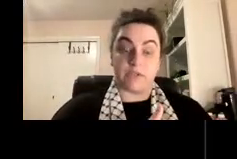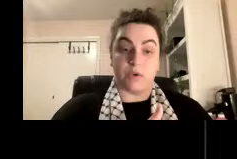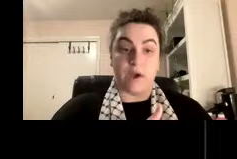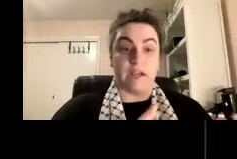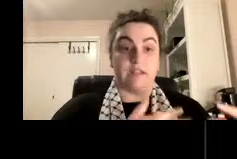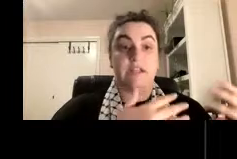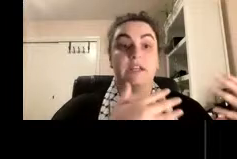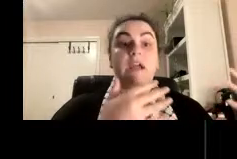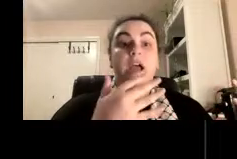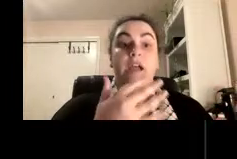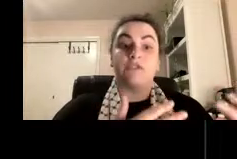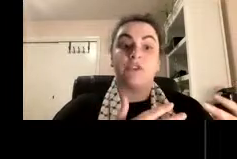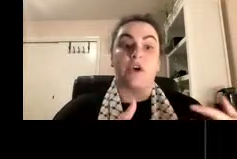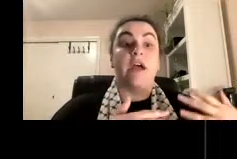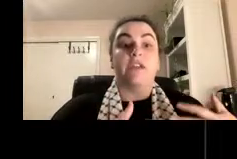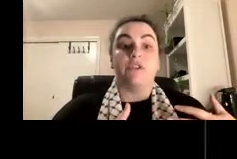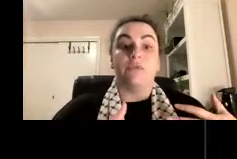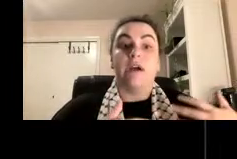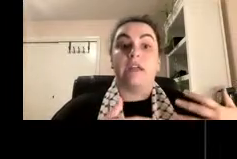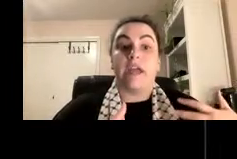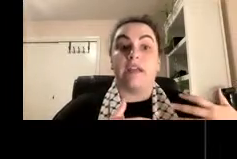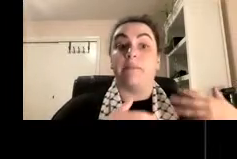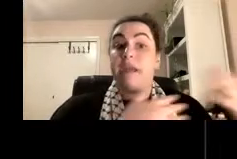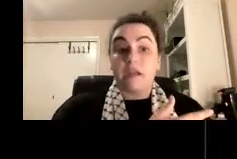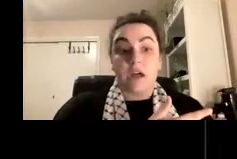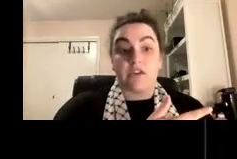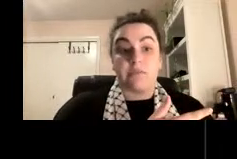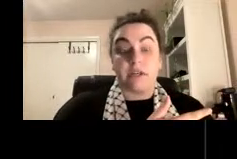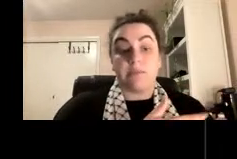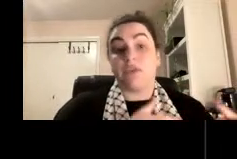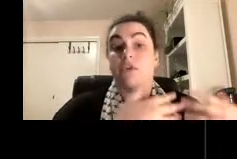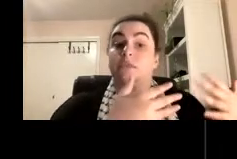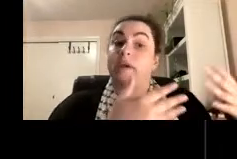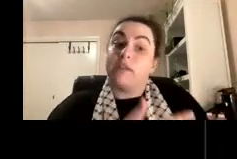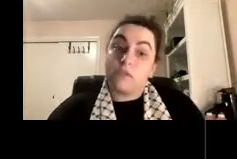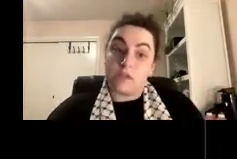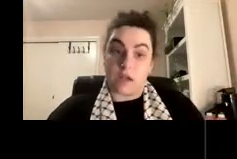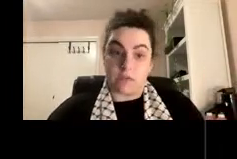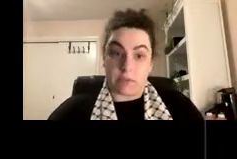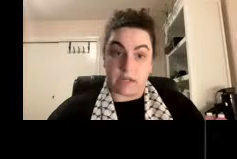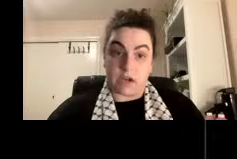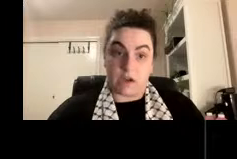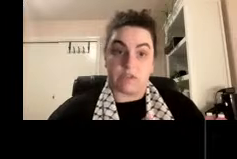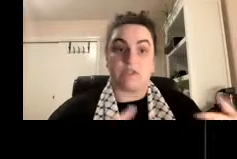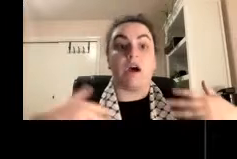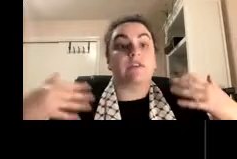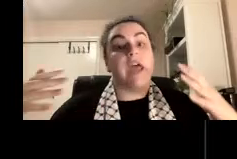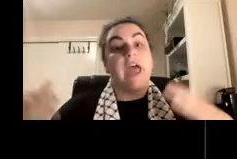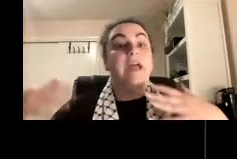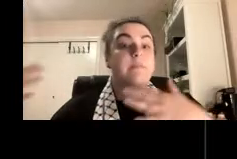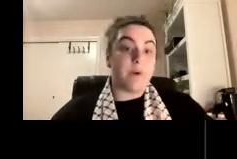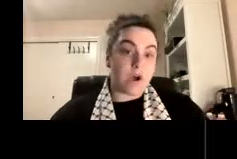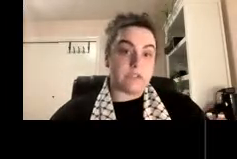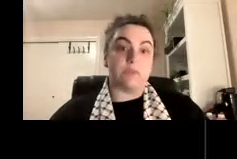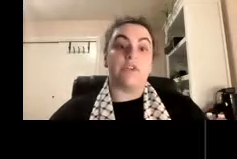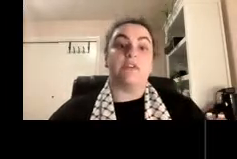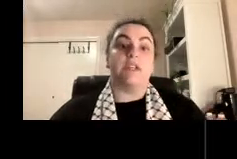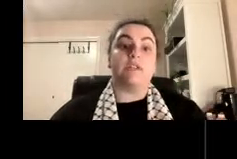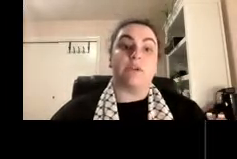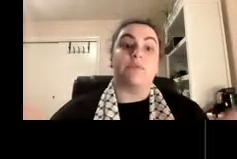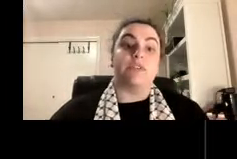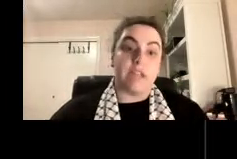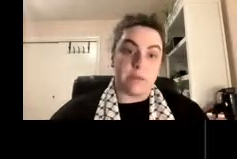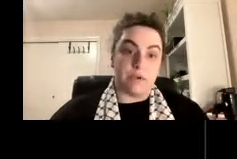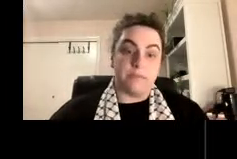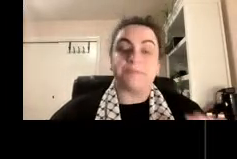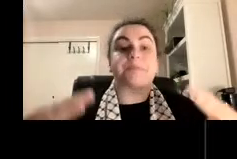fluctuate much more wildly. And so you can make a lot of money, but you also might lose a lot of money on stocks and bonds, which are seen as